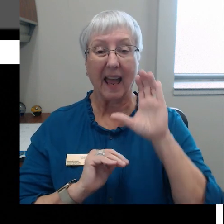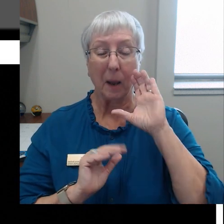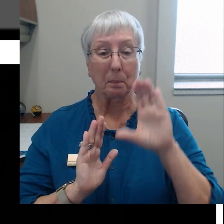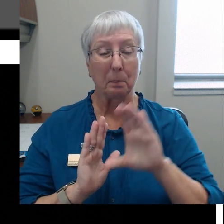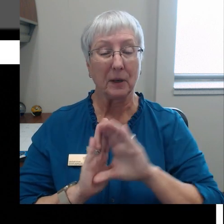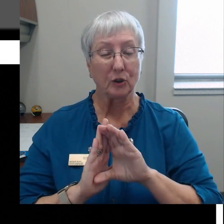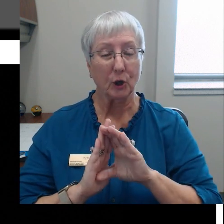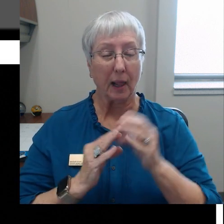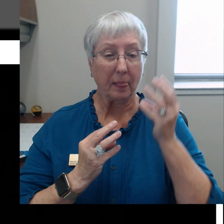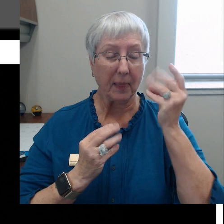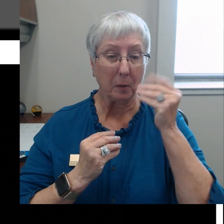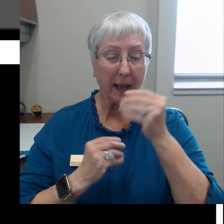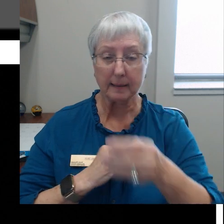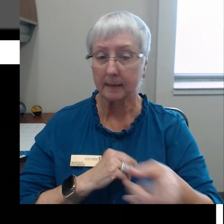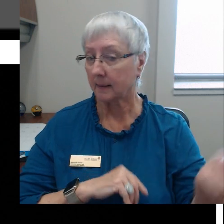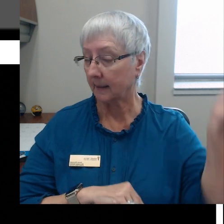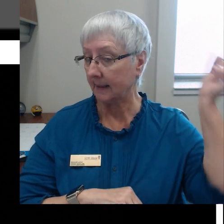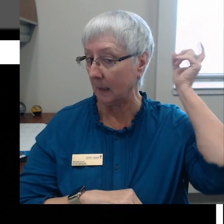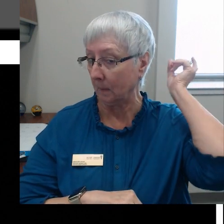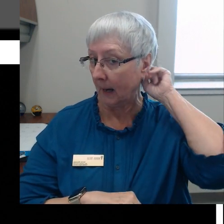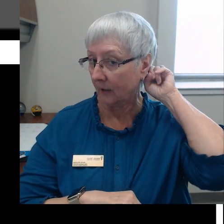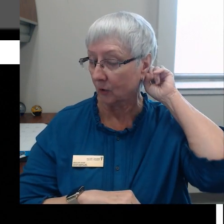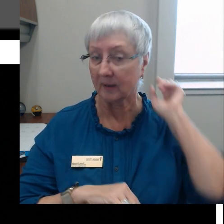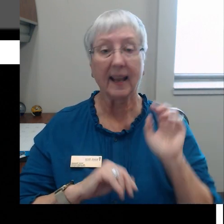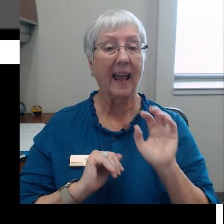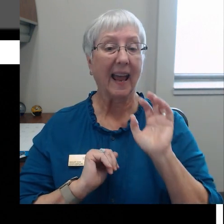and the graphic patterns, dots, dashes, and textures